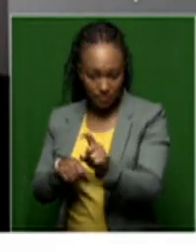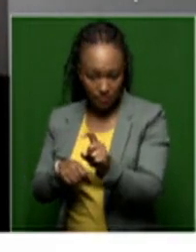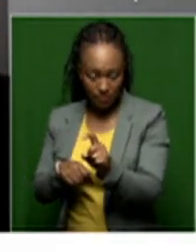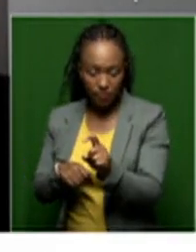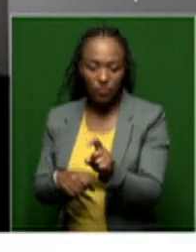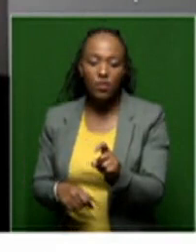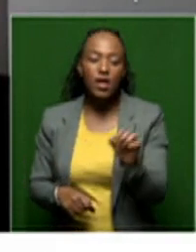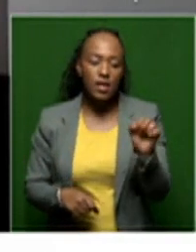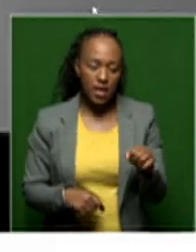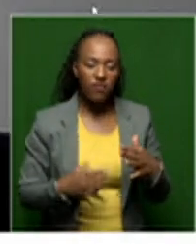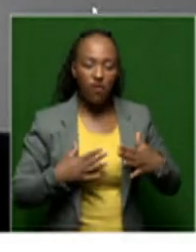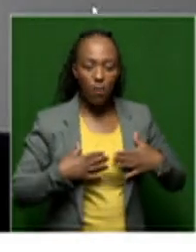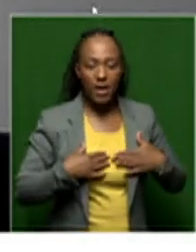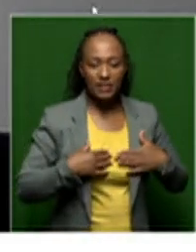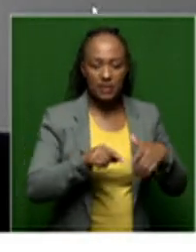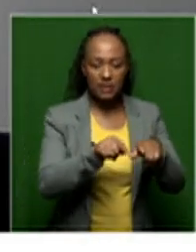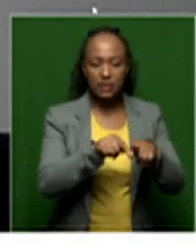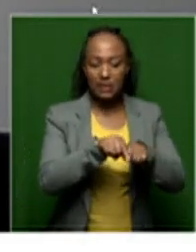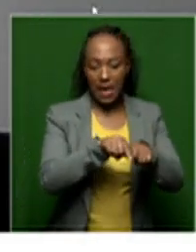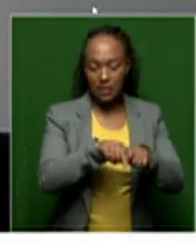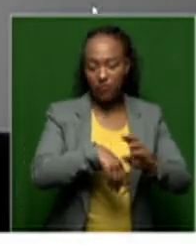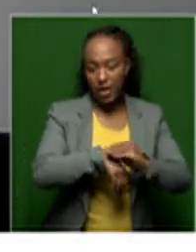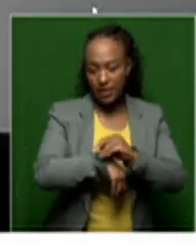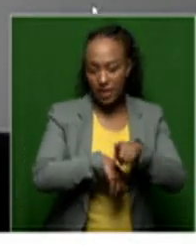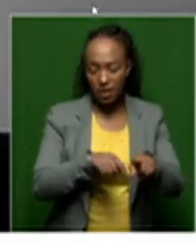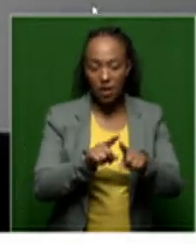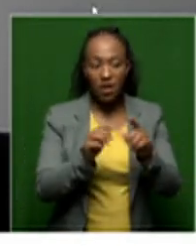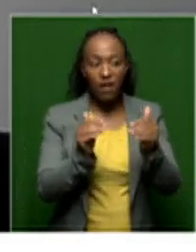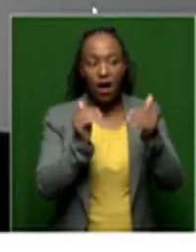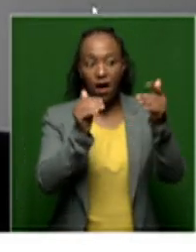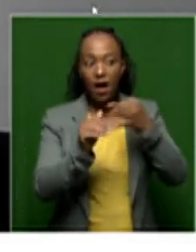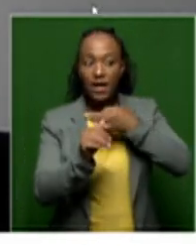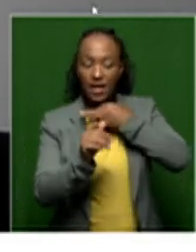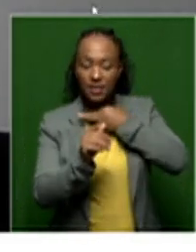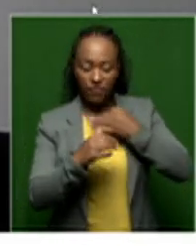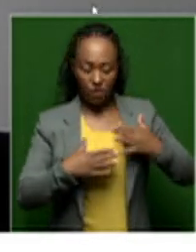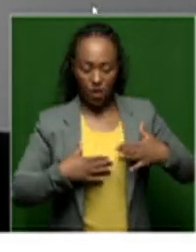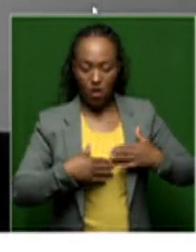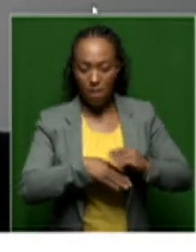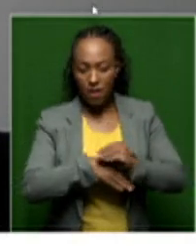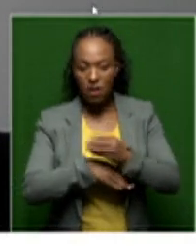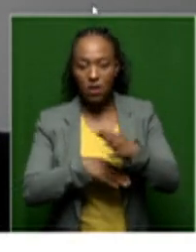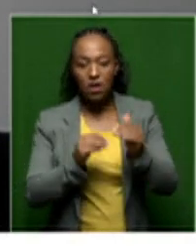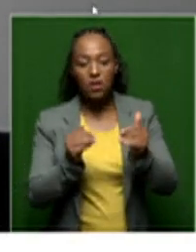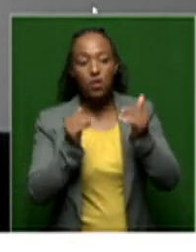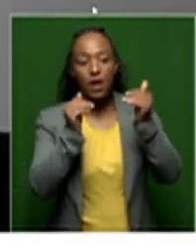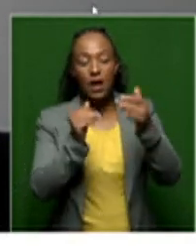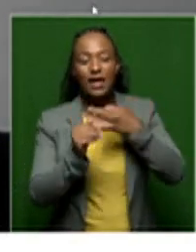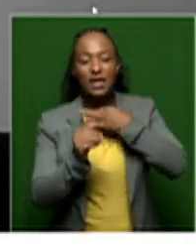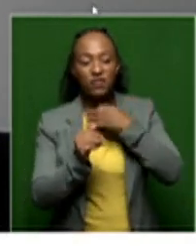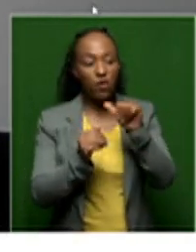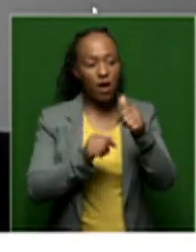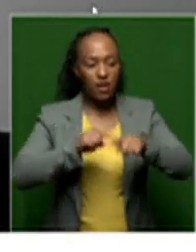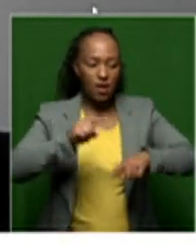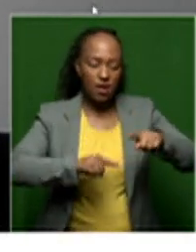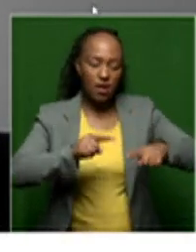specifically with a breast cancer test, you obviously, if you have a high risk for breast cancer, you'd automatically be put on a high risk for ovarian cancer as well